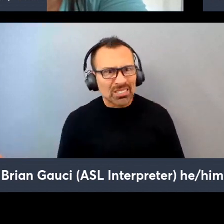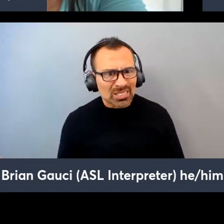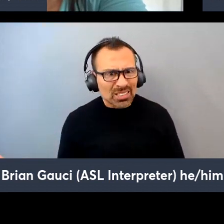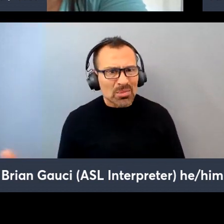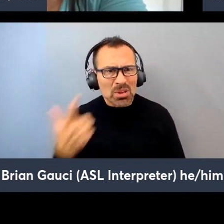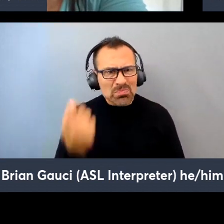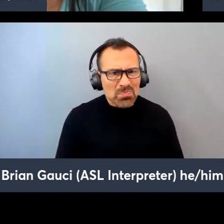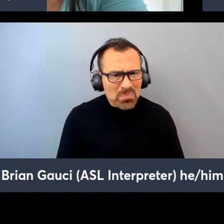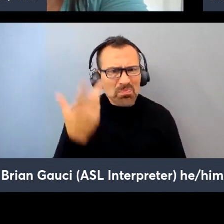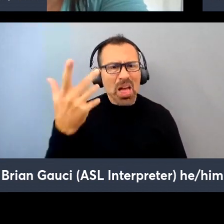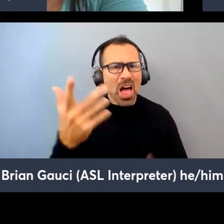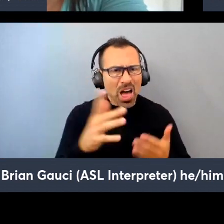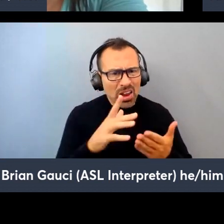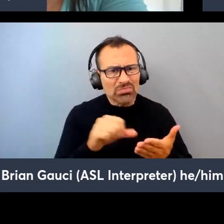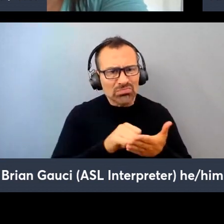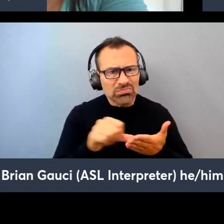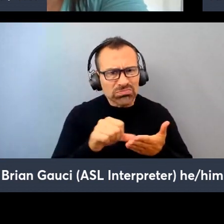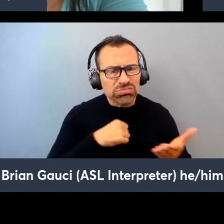long time.